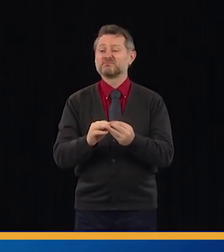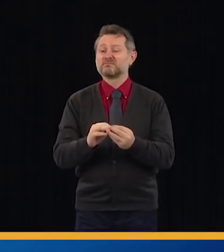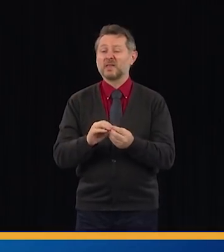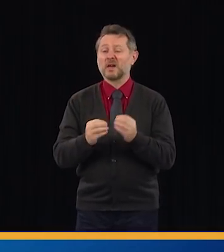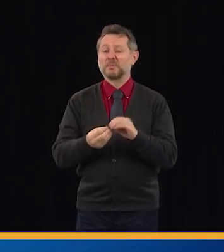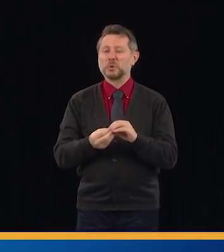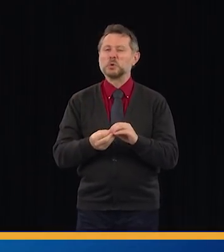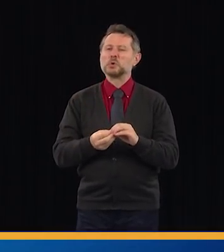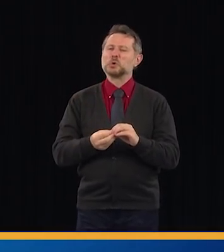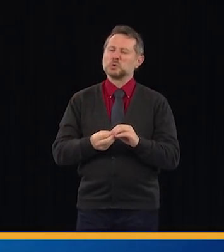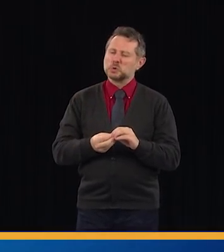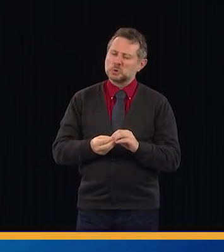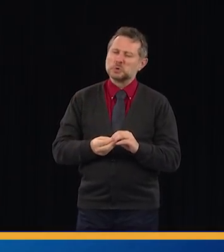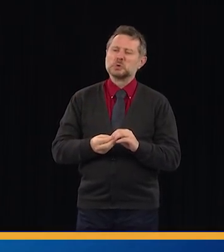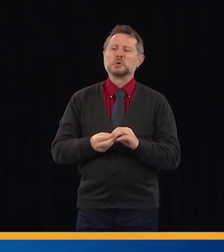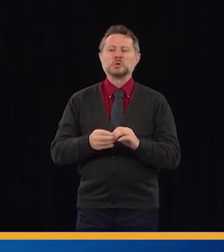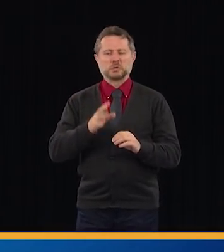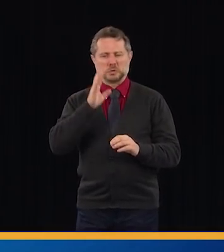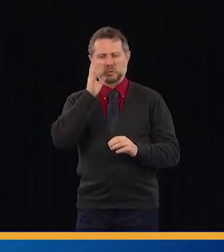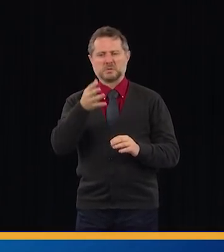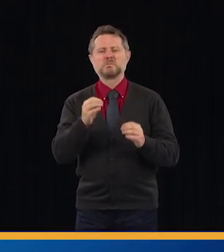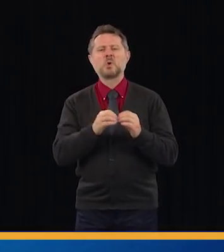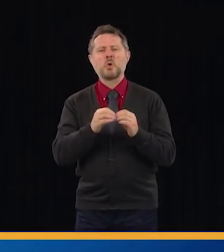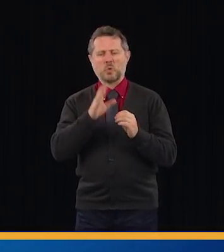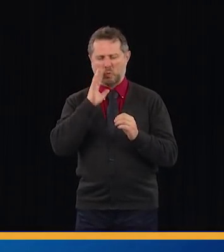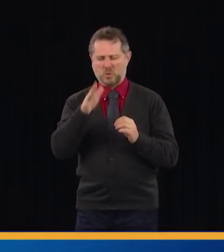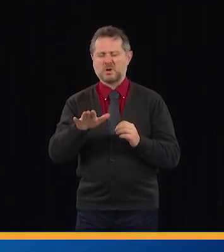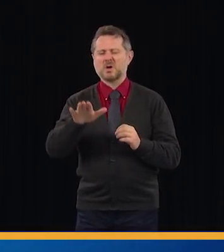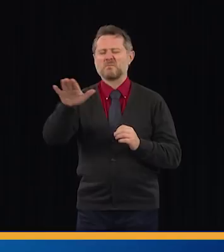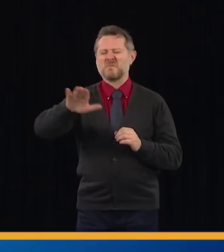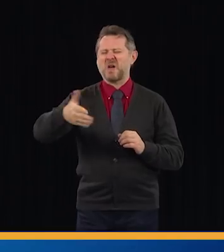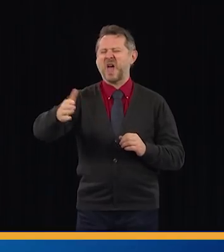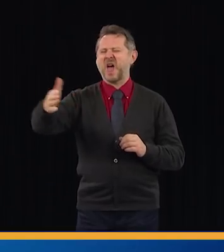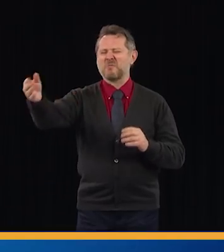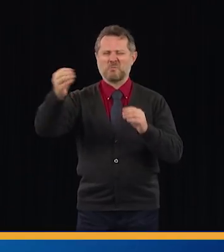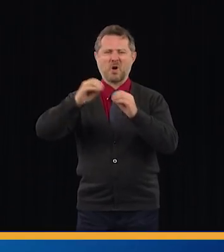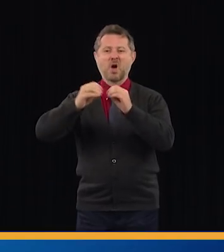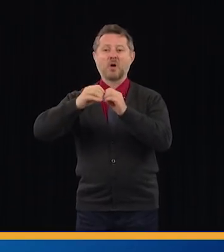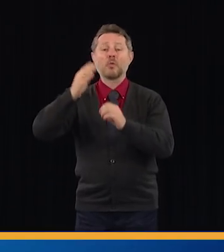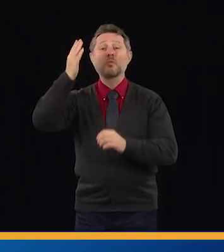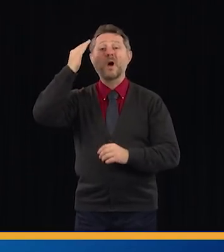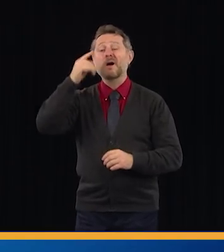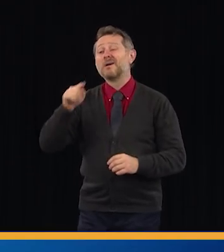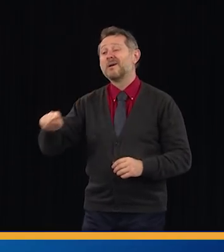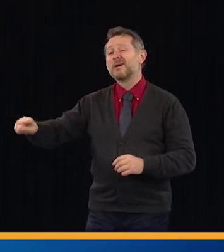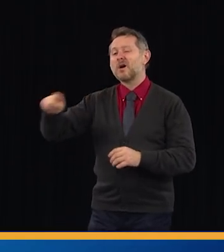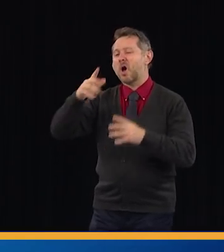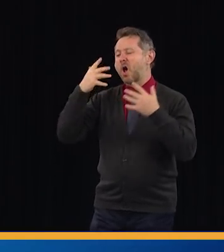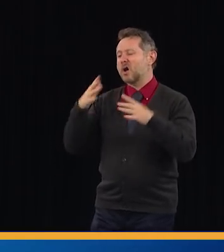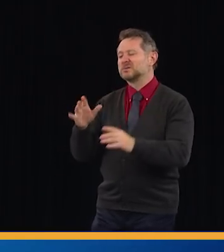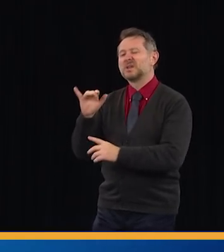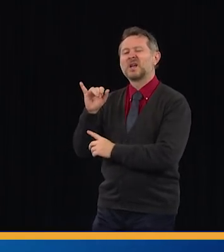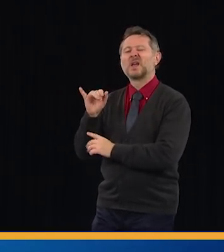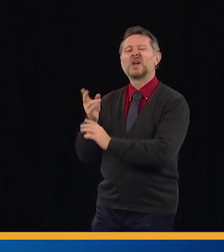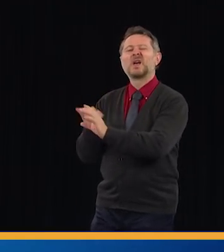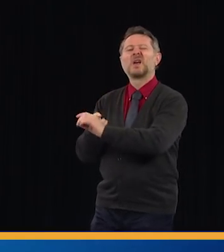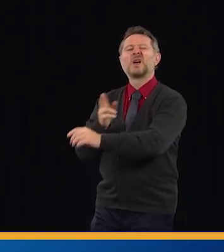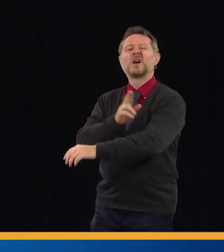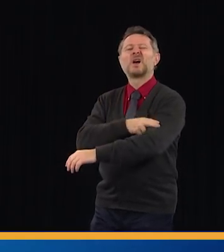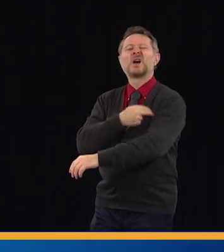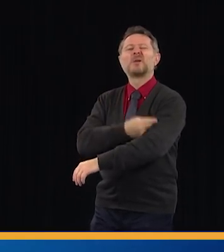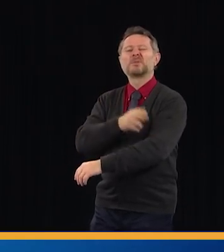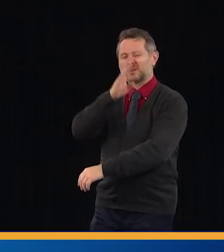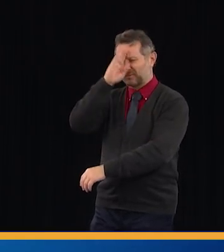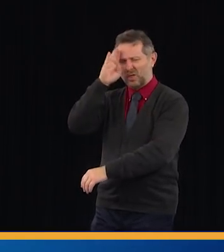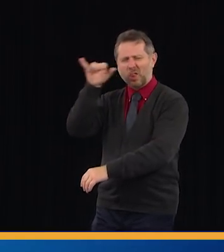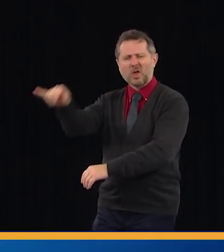will continue to rise as those hospitalized for a longer period of time